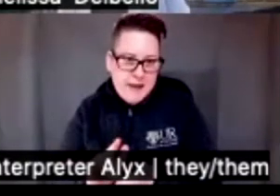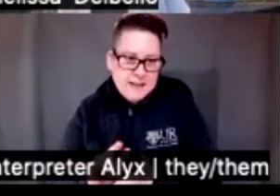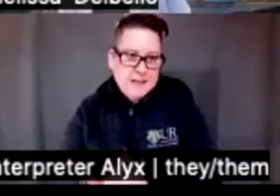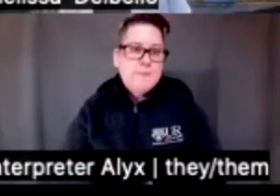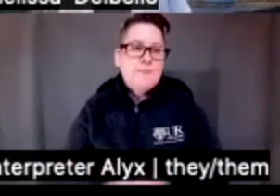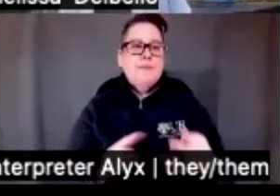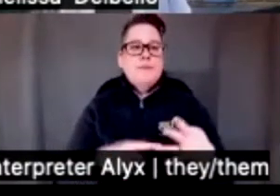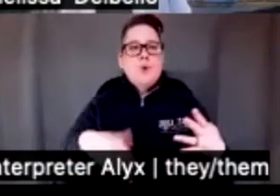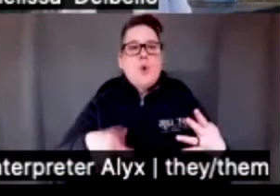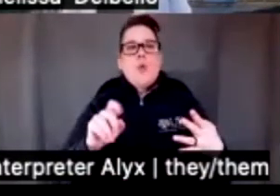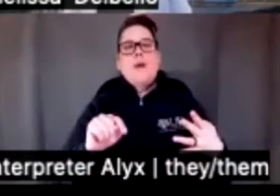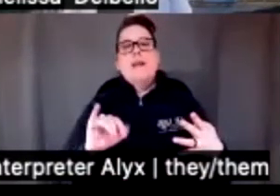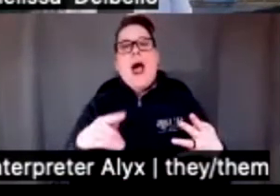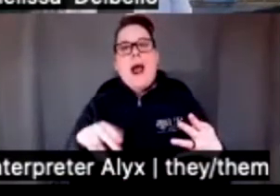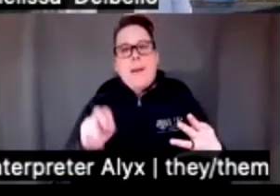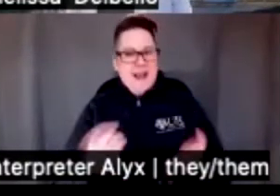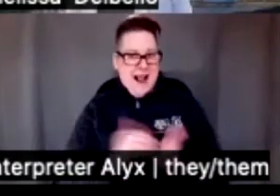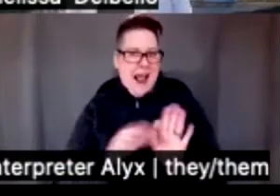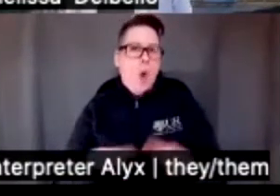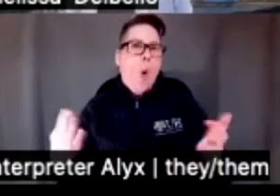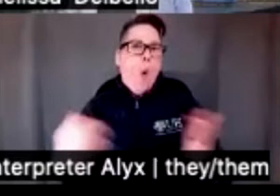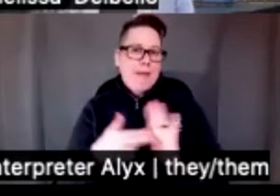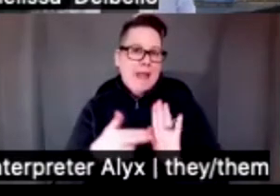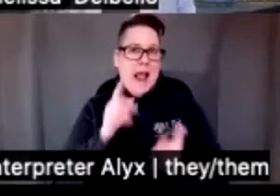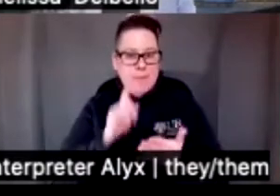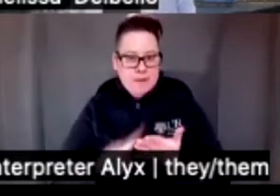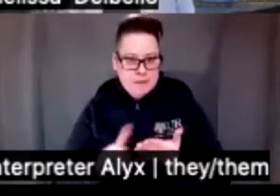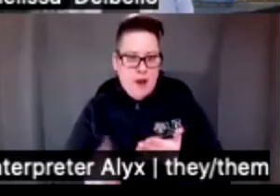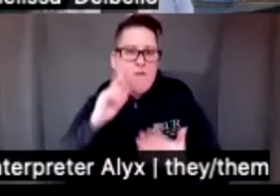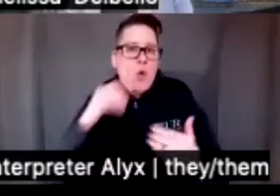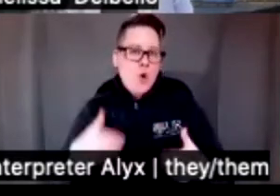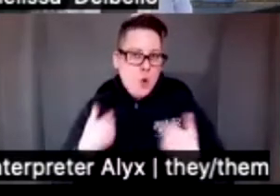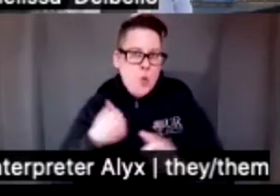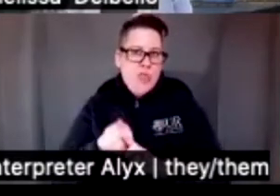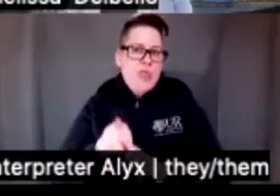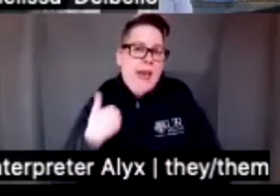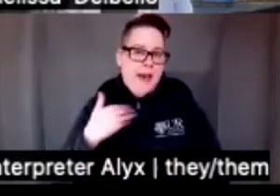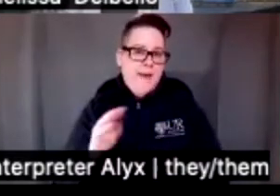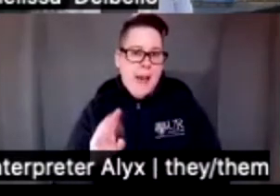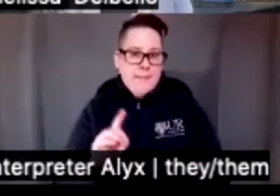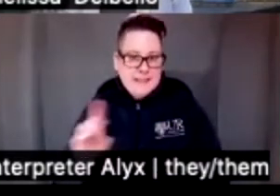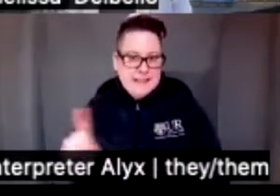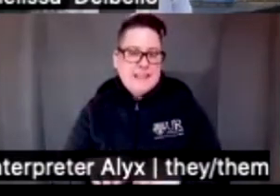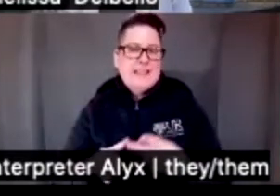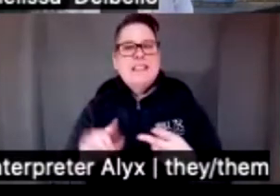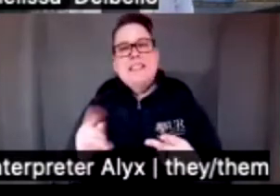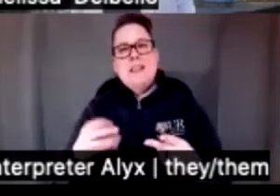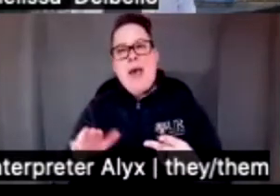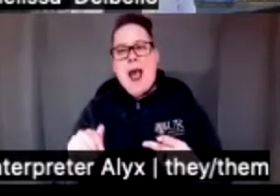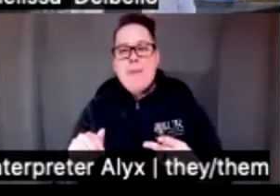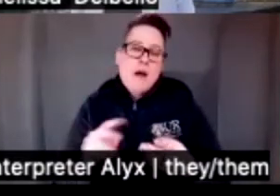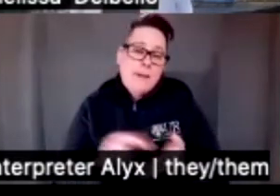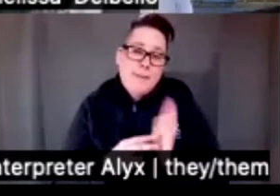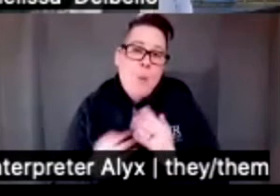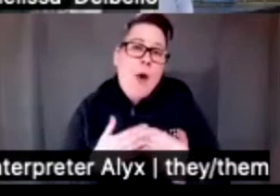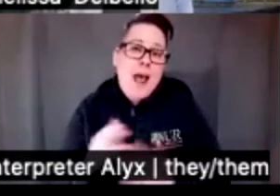Quetiapine, we did an open label study in youth who had major depressive disorder, dysthymia, basically any mood disorder